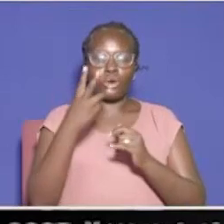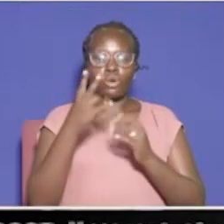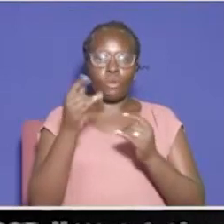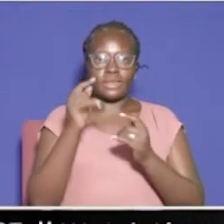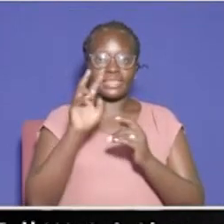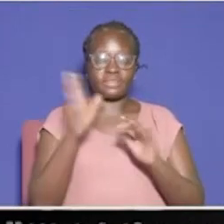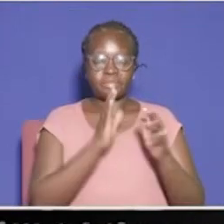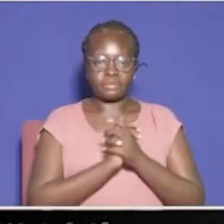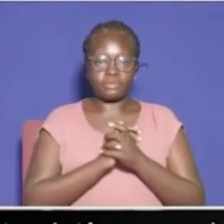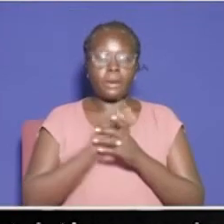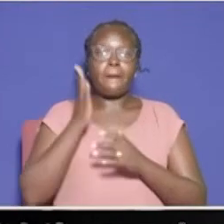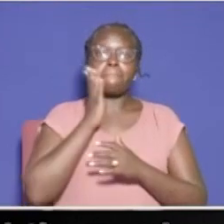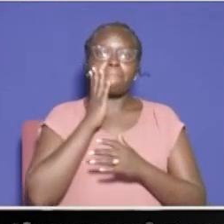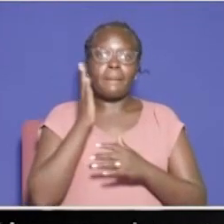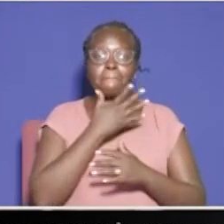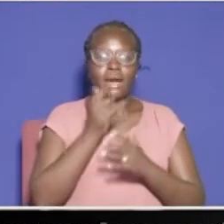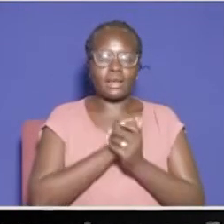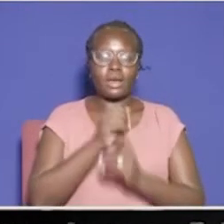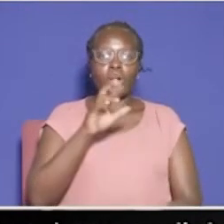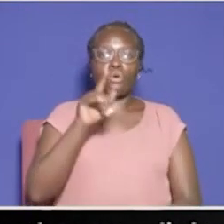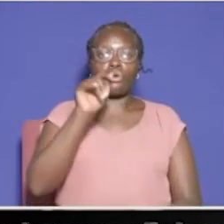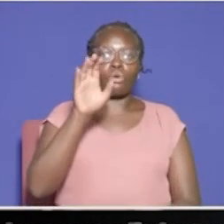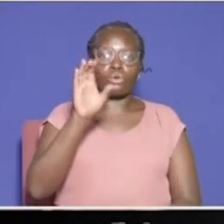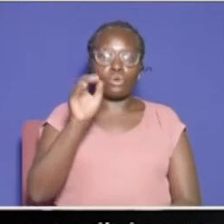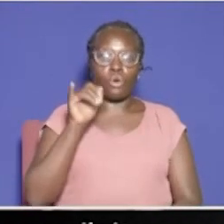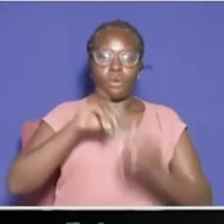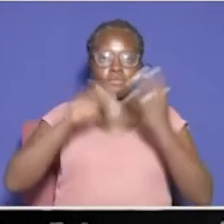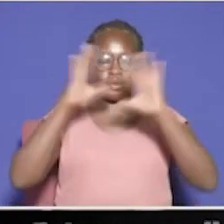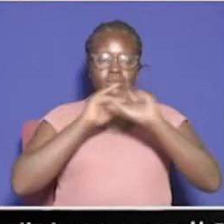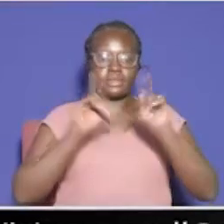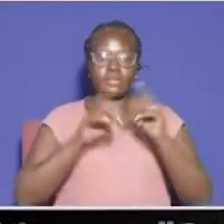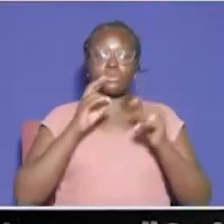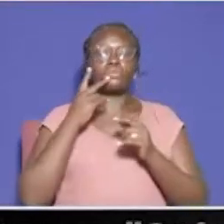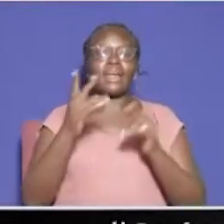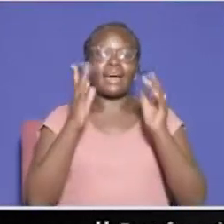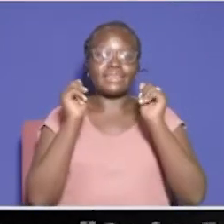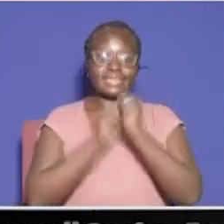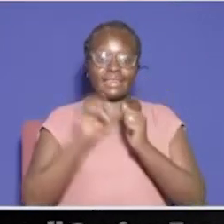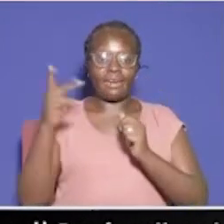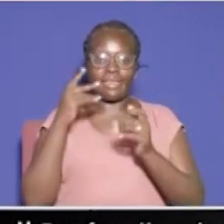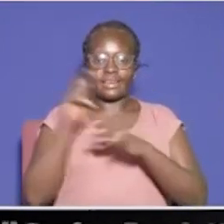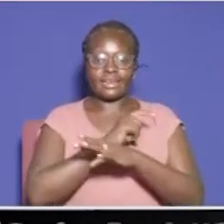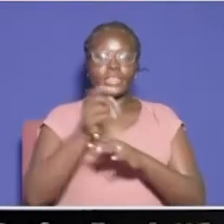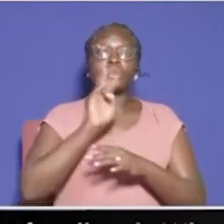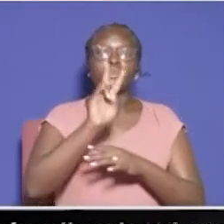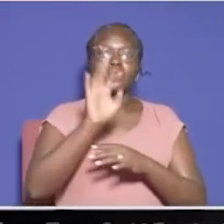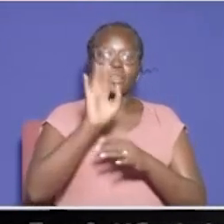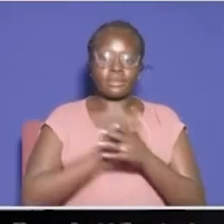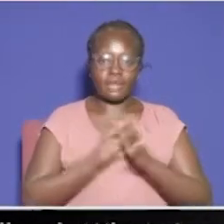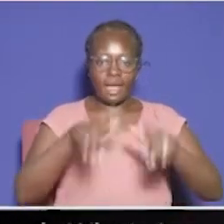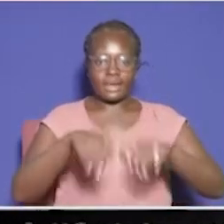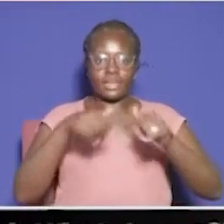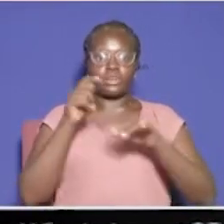Now, First Lady Mama Rachel Ruto has commissioned 210 Kenyan trainees for the 2023 Mashav